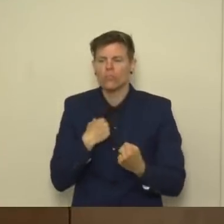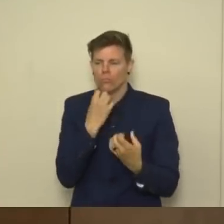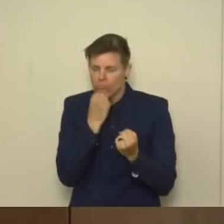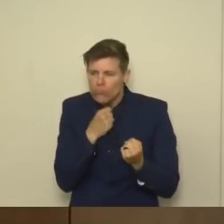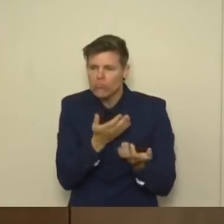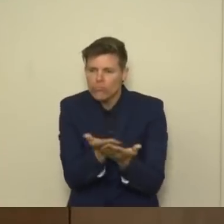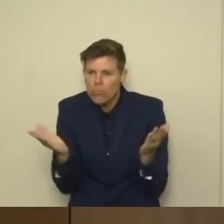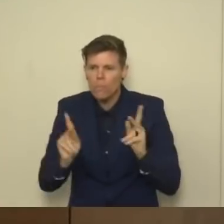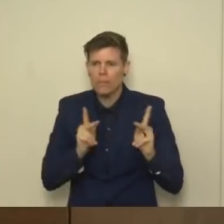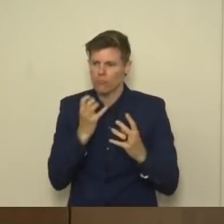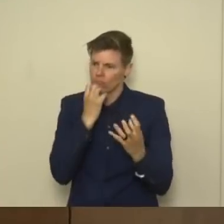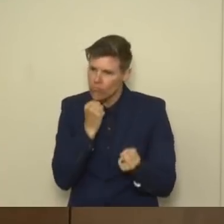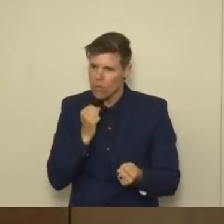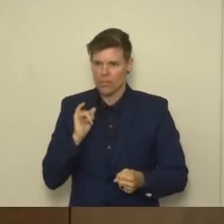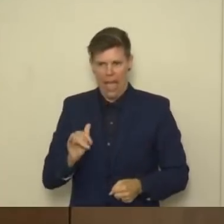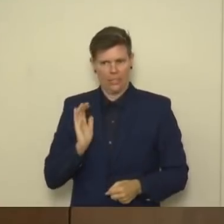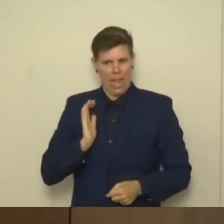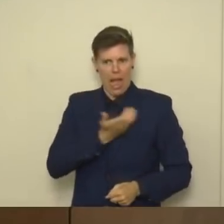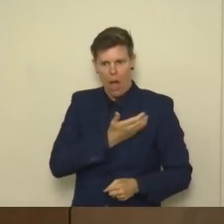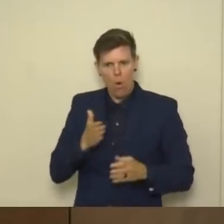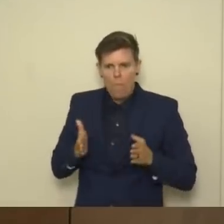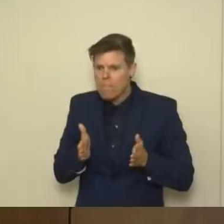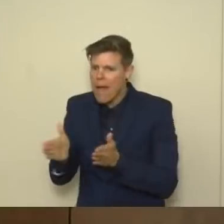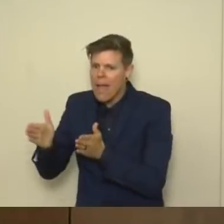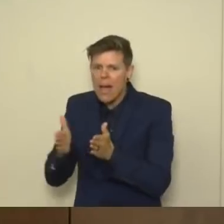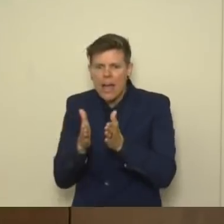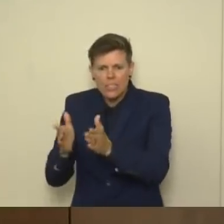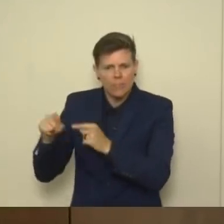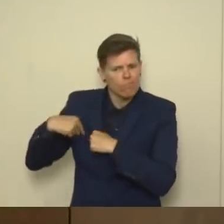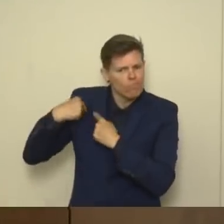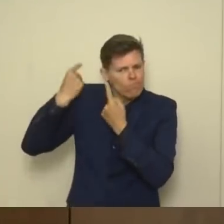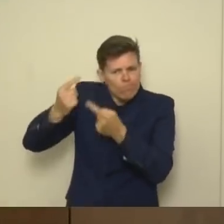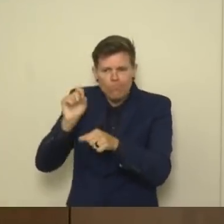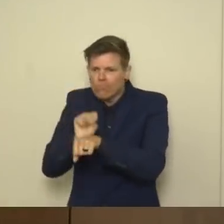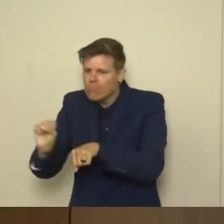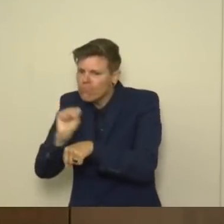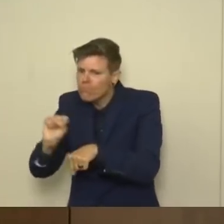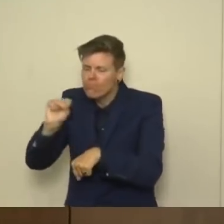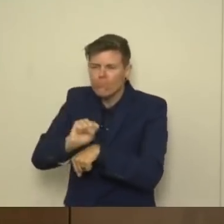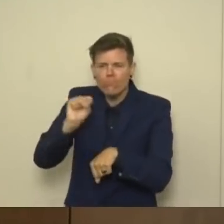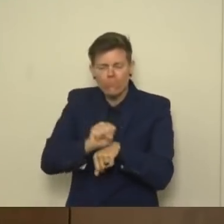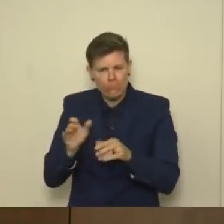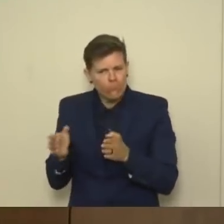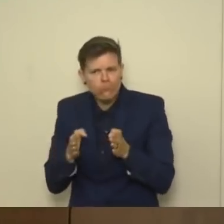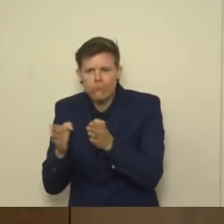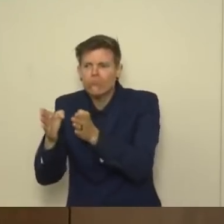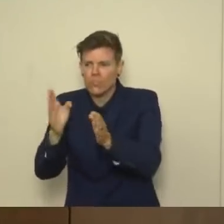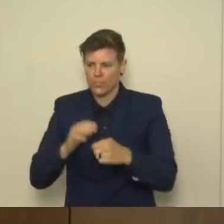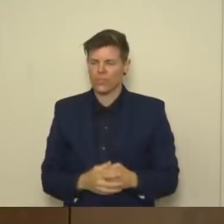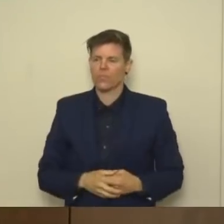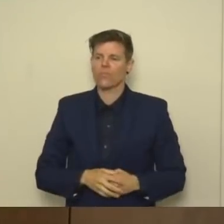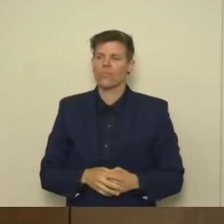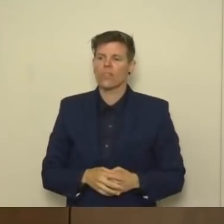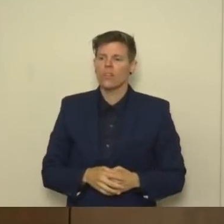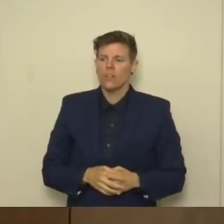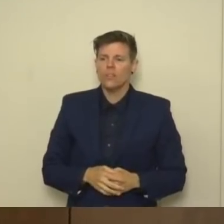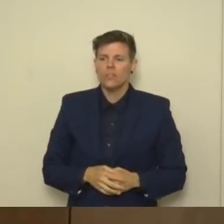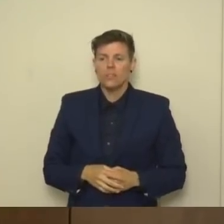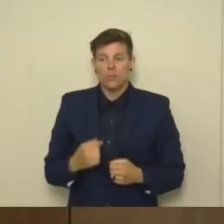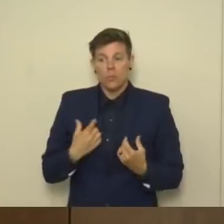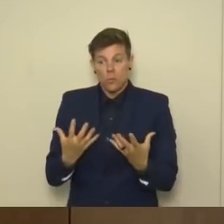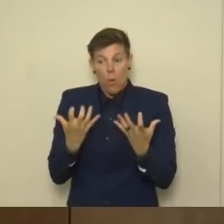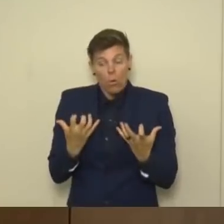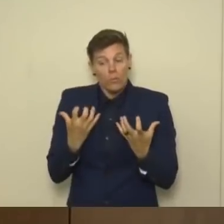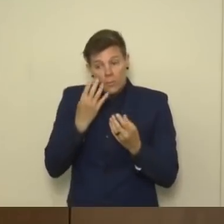And actually, I'm going to do something a little more gratuitous. I appreciate the shout out by both Republican and Democratic governors that